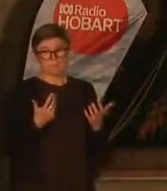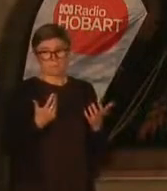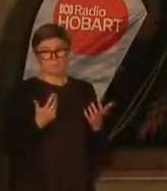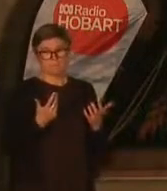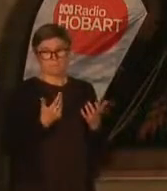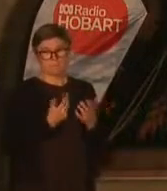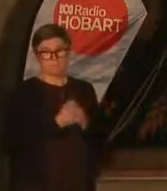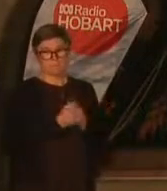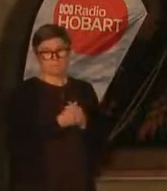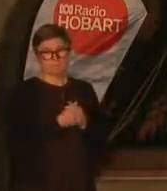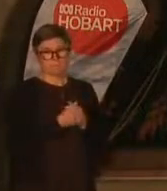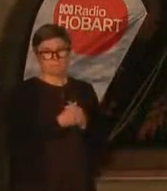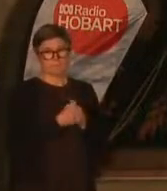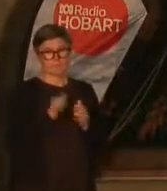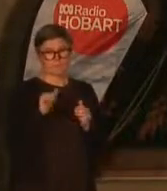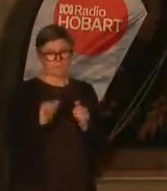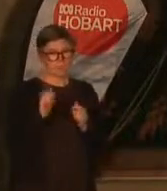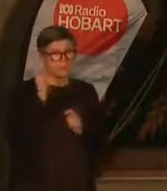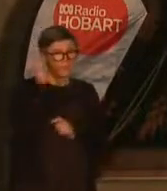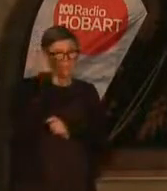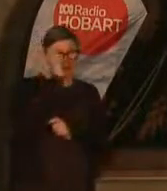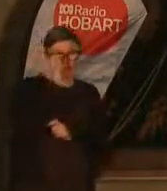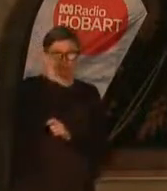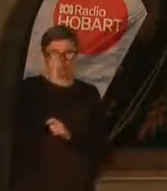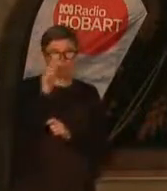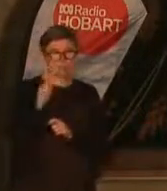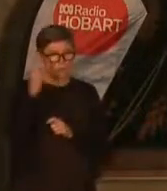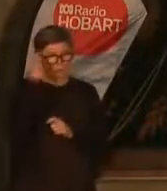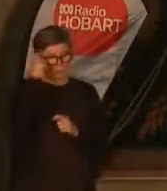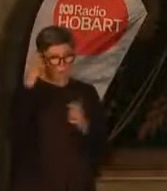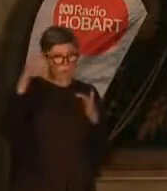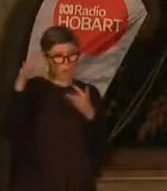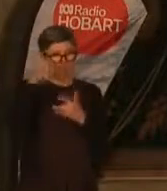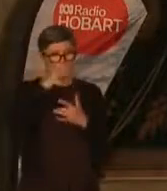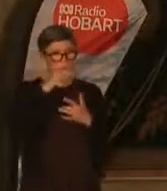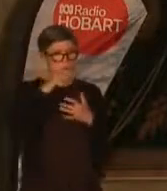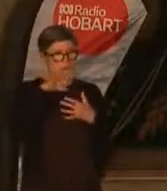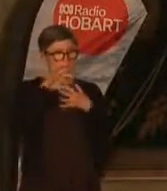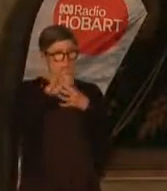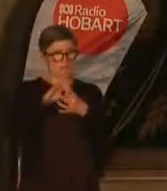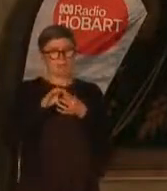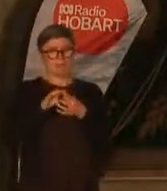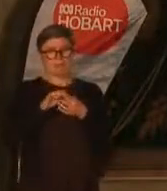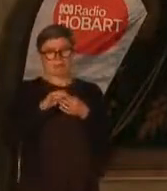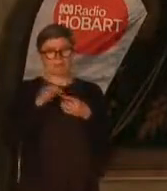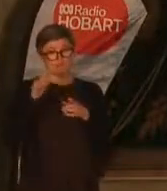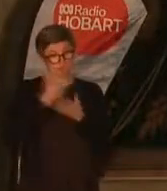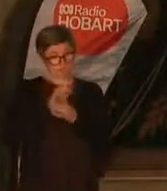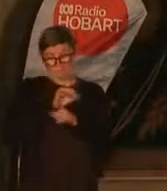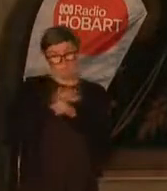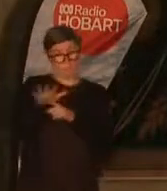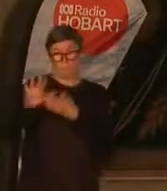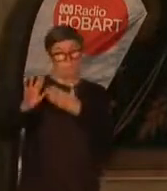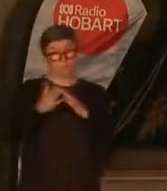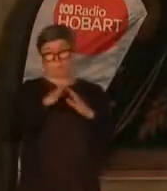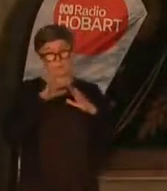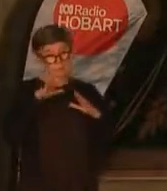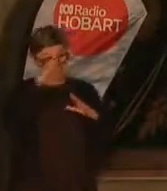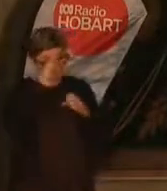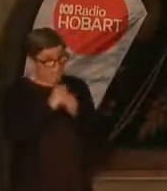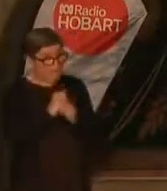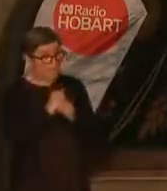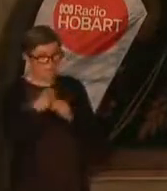those thoughts and theories really have informed the general public's knowledge of our people for such a long time, and their myths